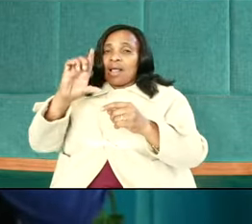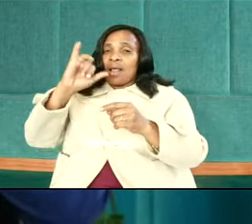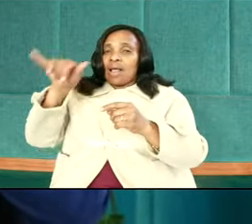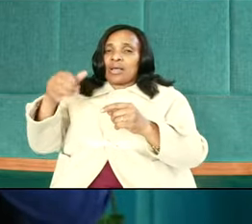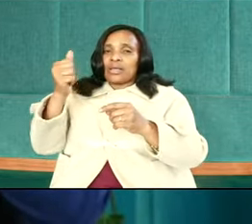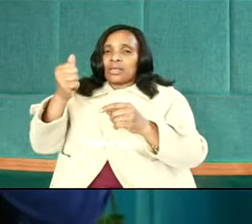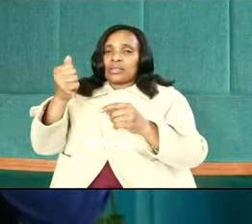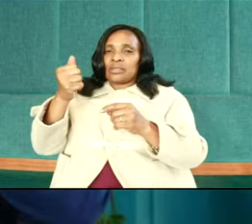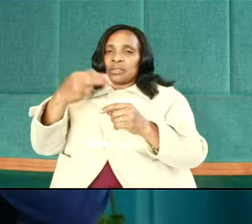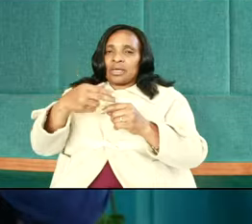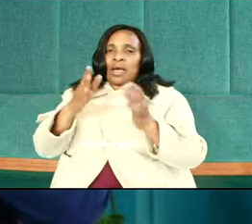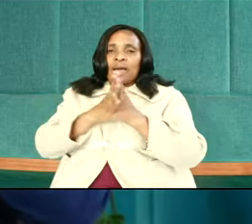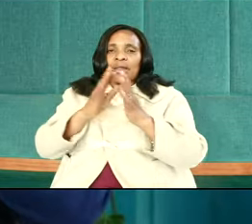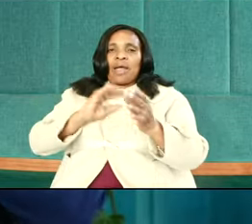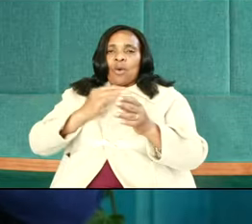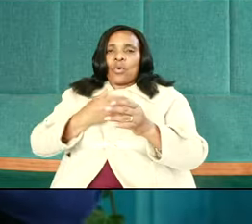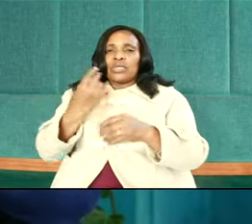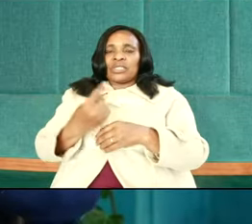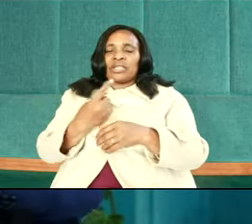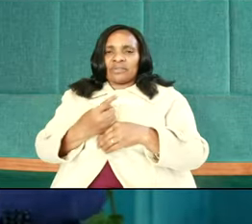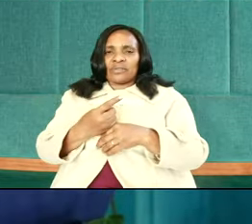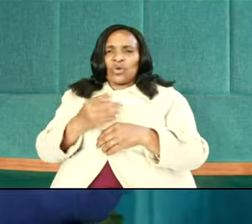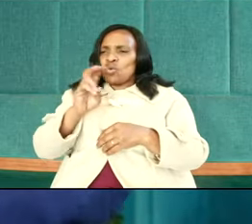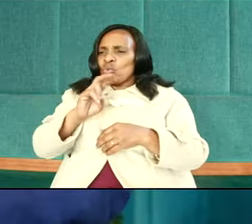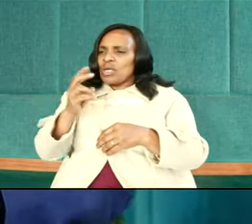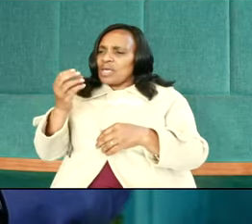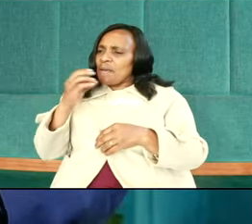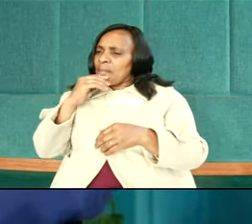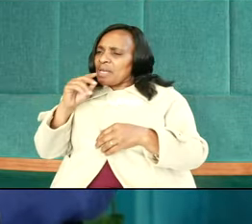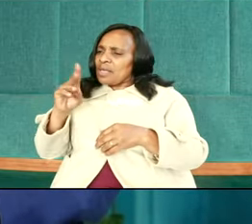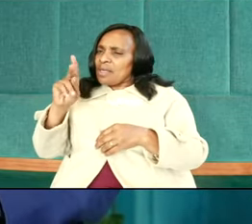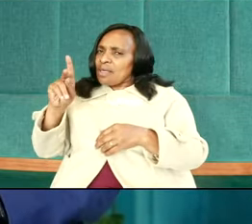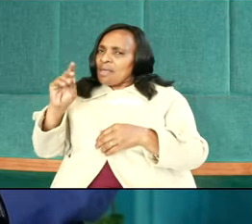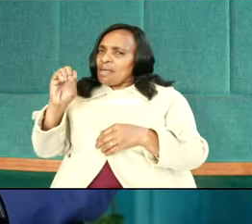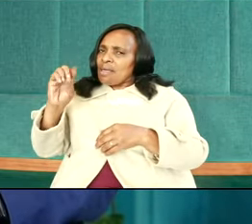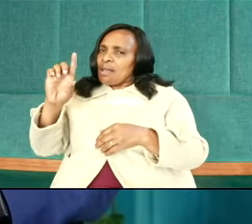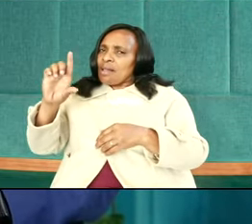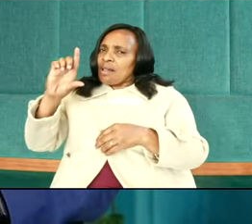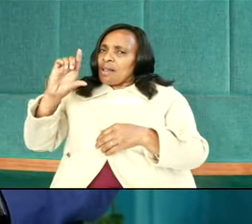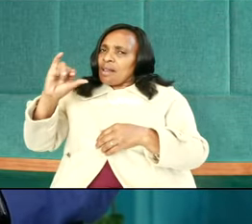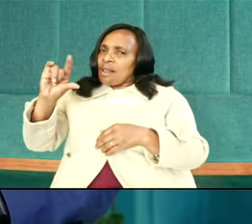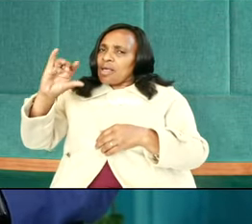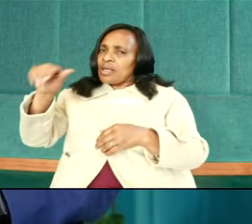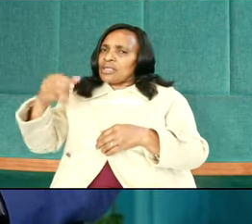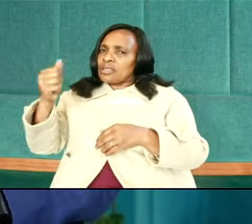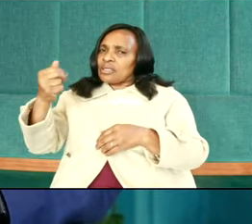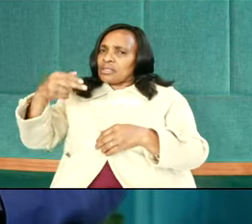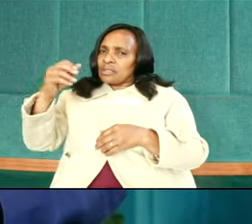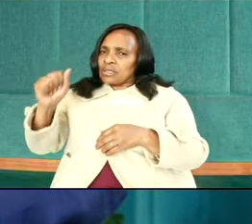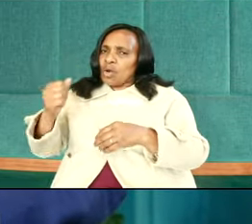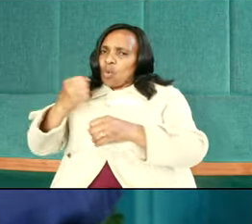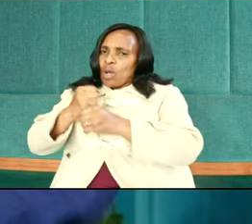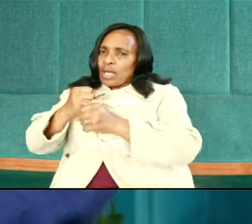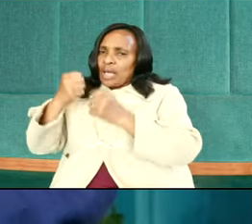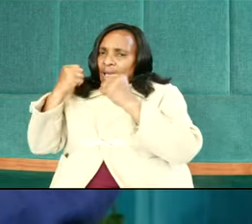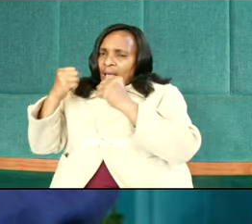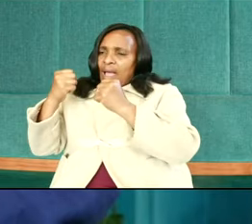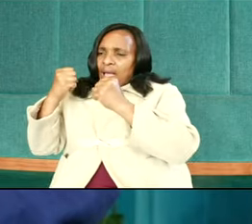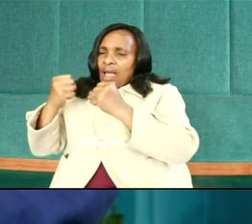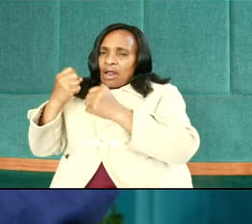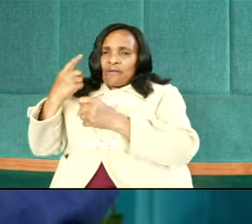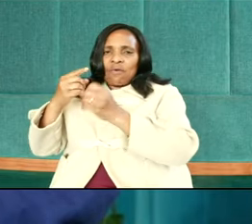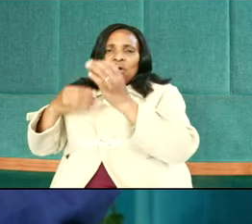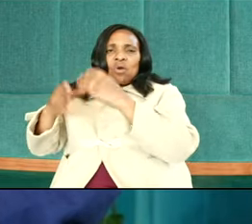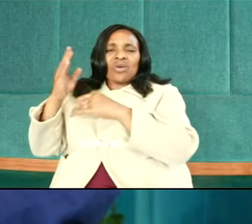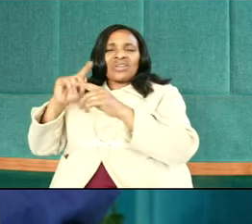looking at Elijah, you know, sometimes we might be just like Elijah. You know, we are working tremendously hard for God,